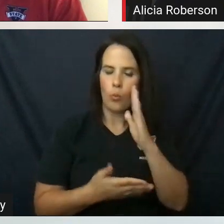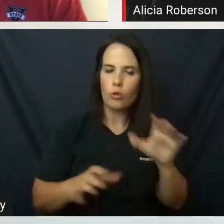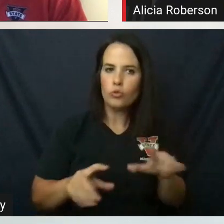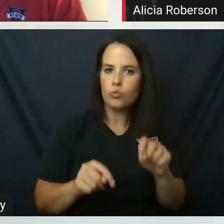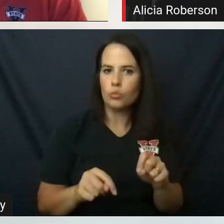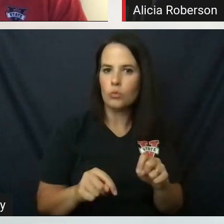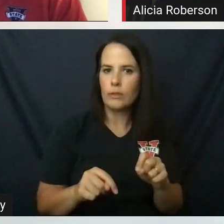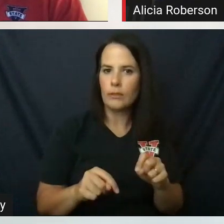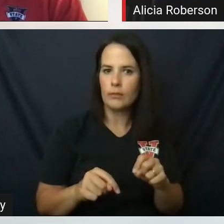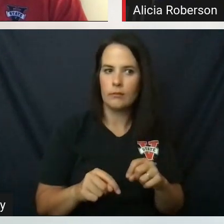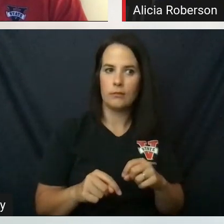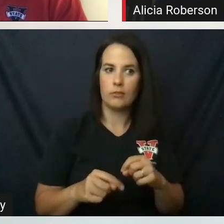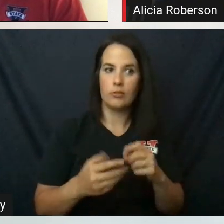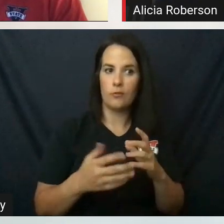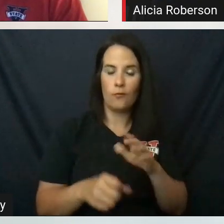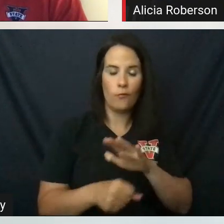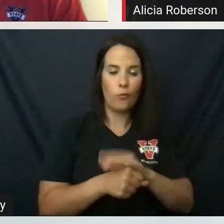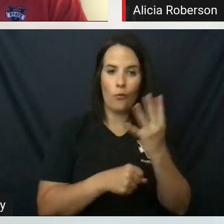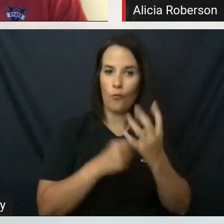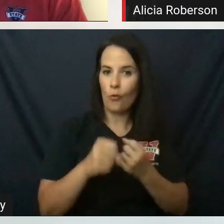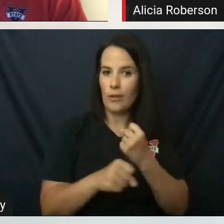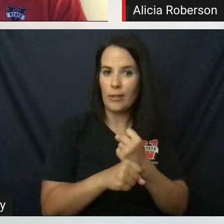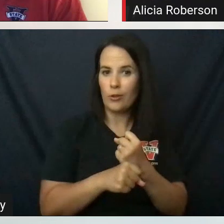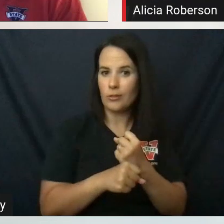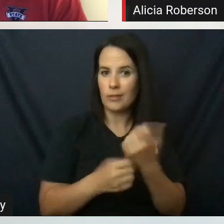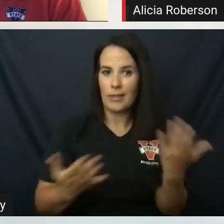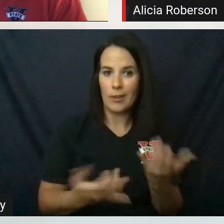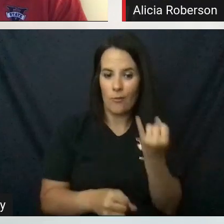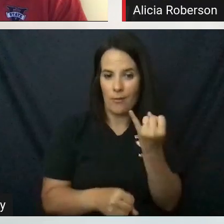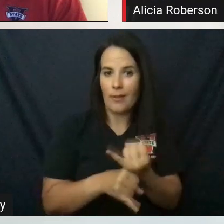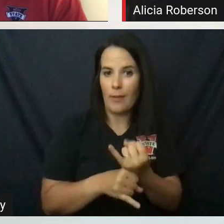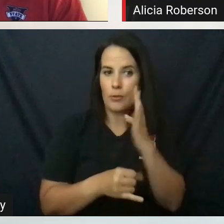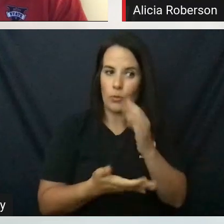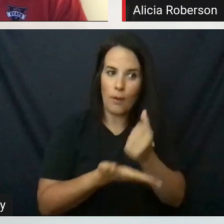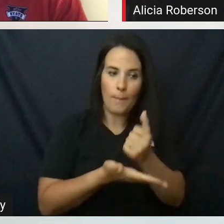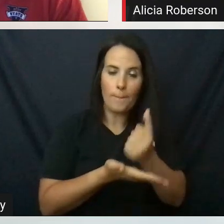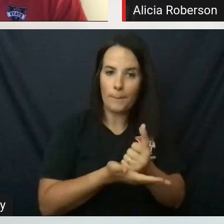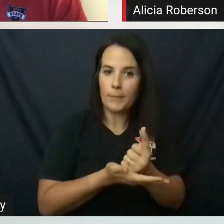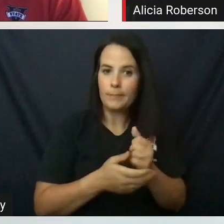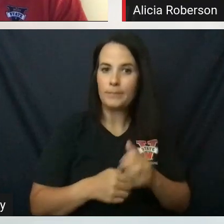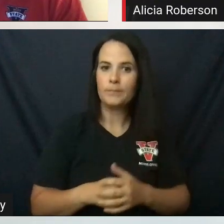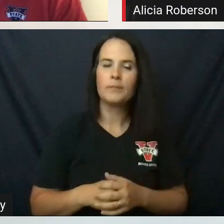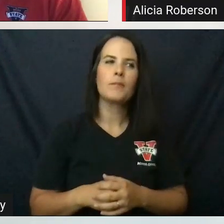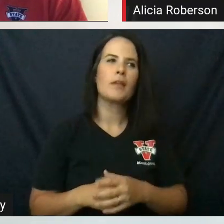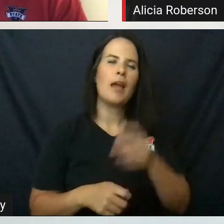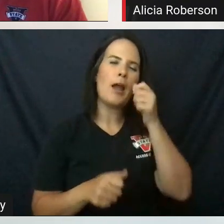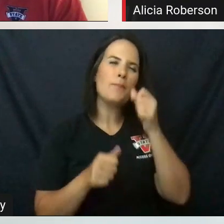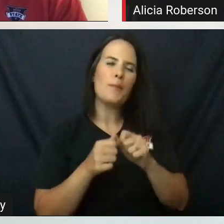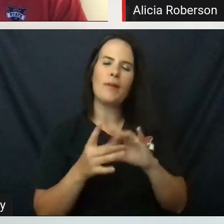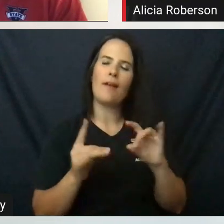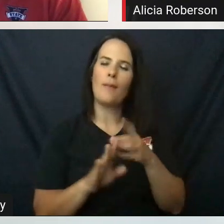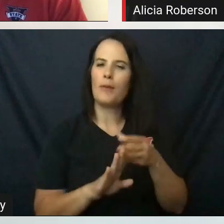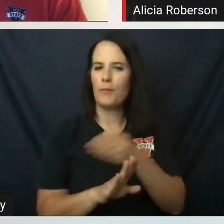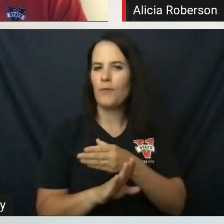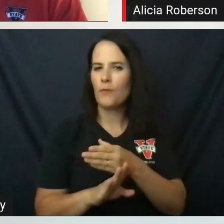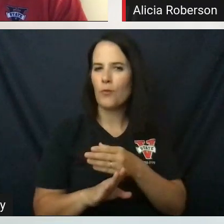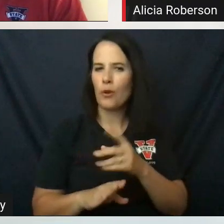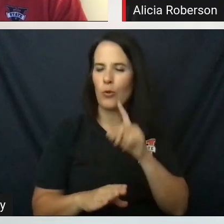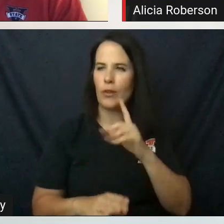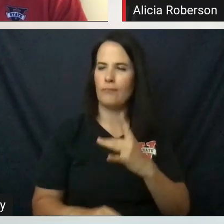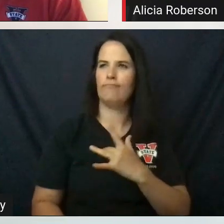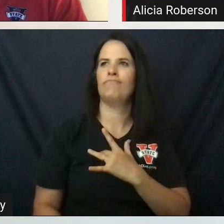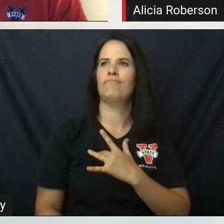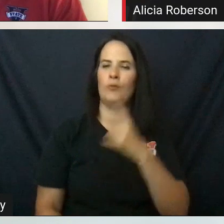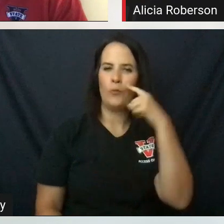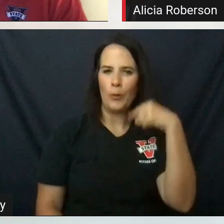be. I heard somebody say one time that and it just really resonates with me, and I think it goes back to Rob talking about, we will